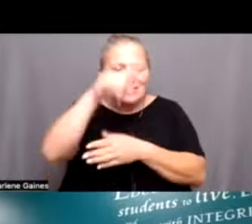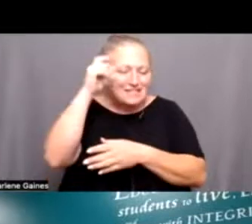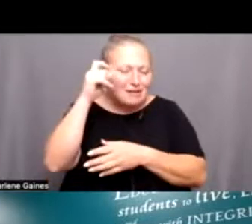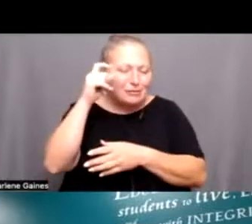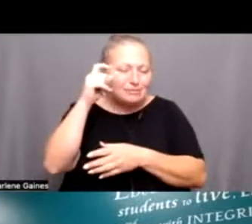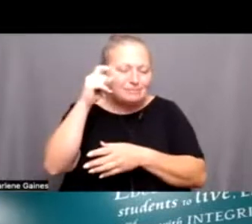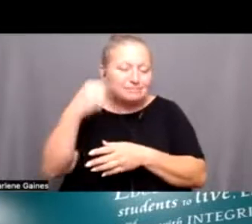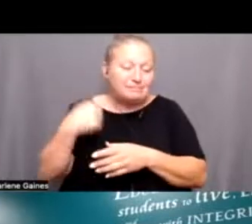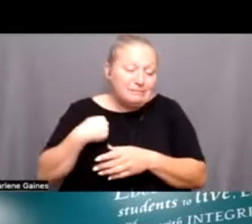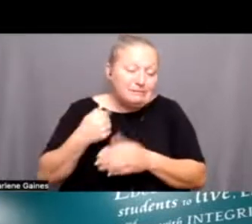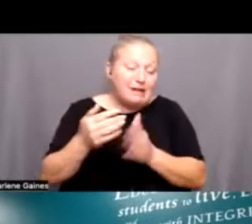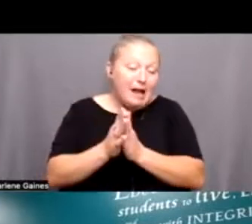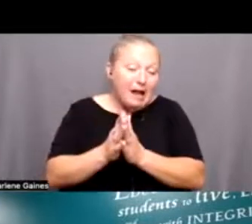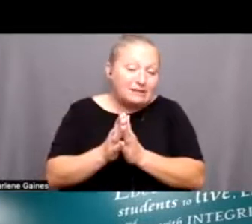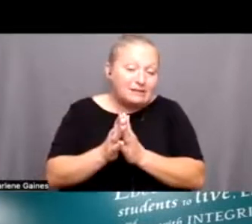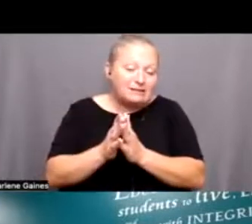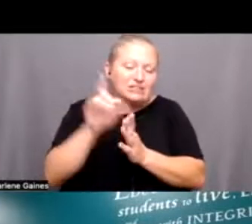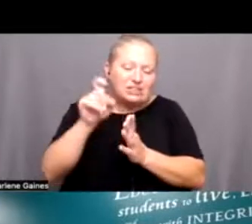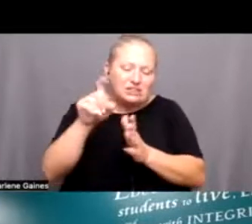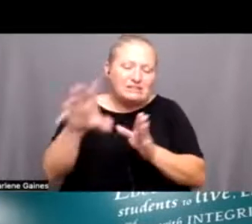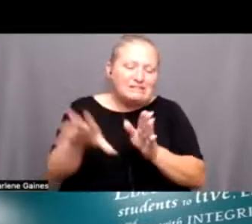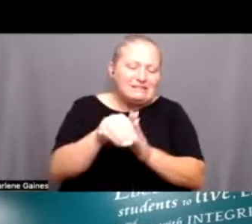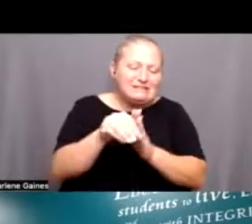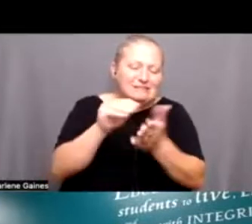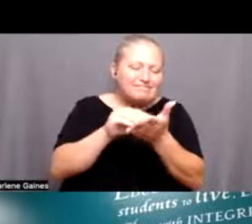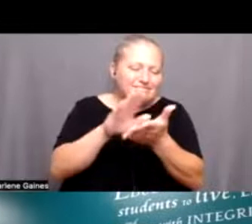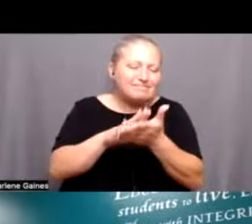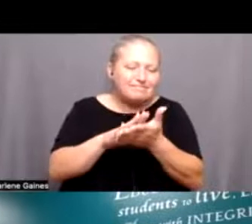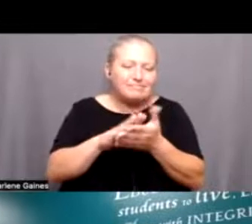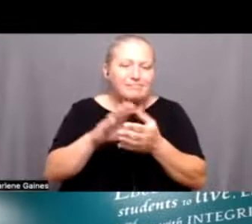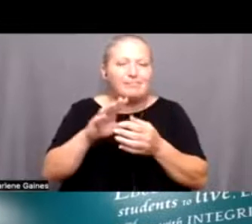ask, that to be factored in